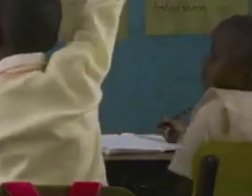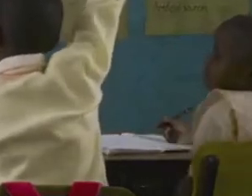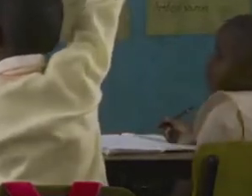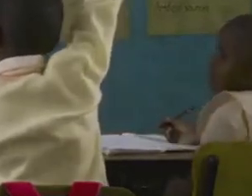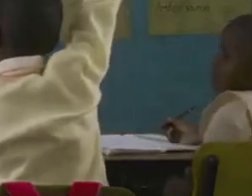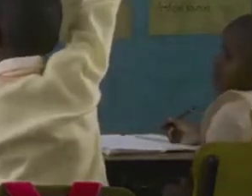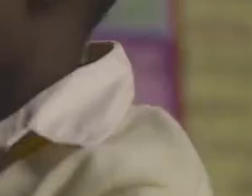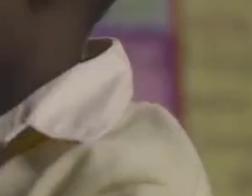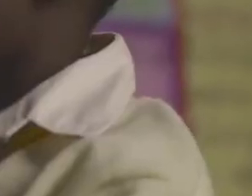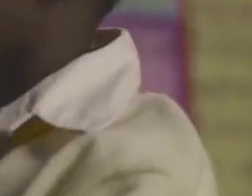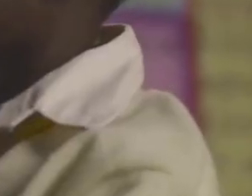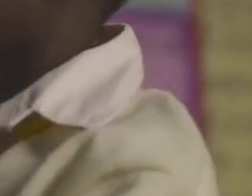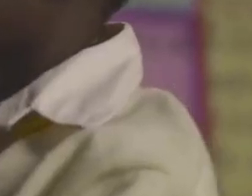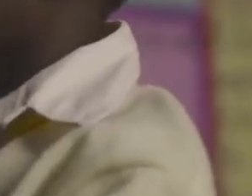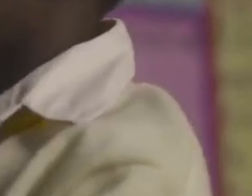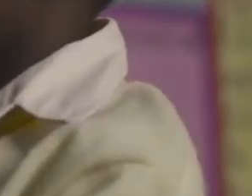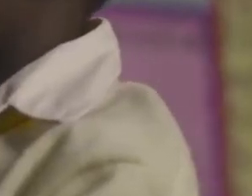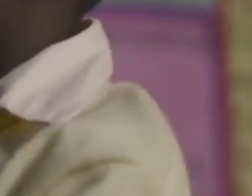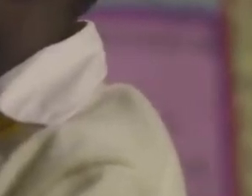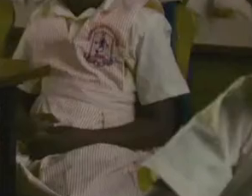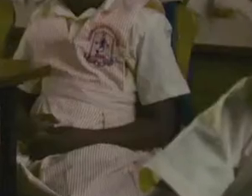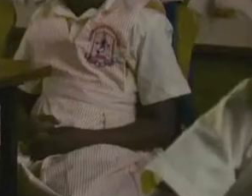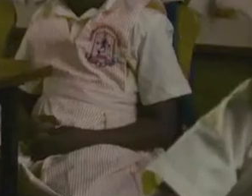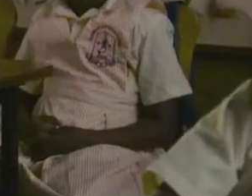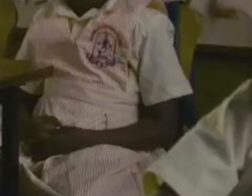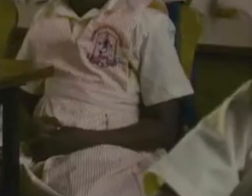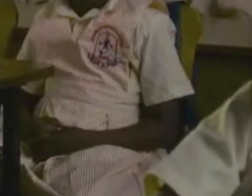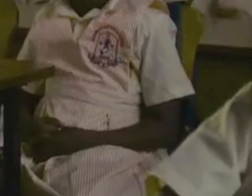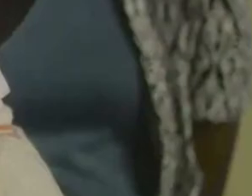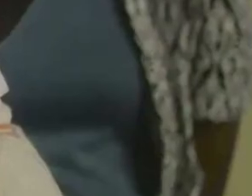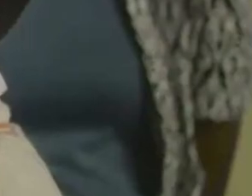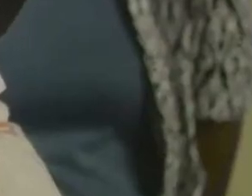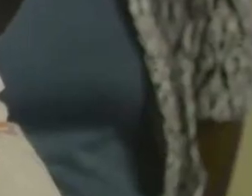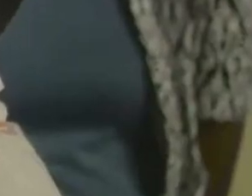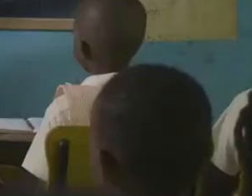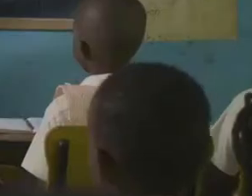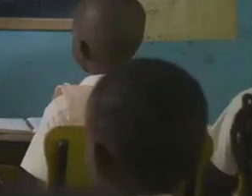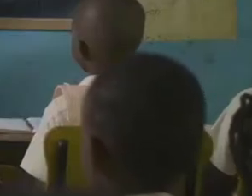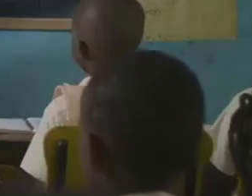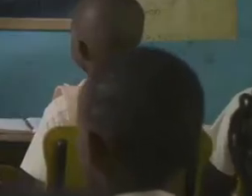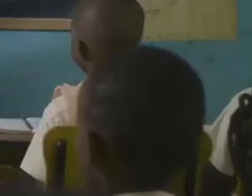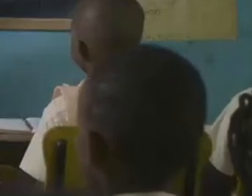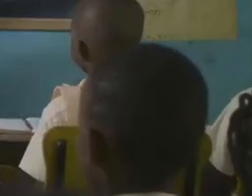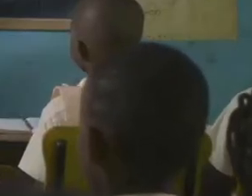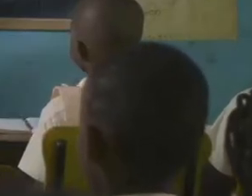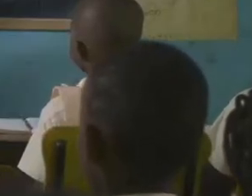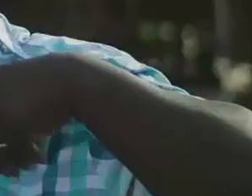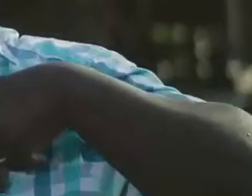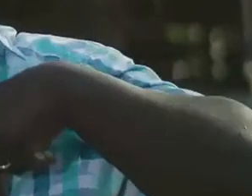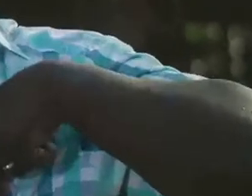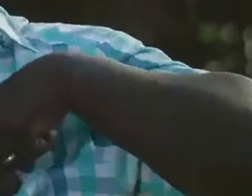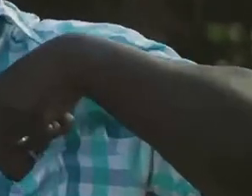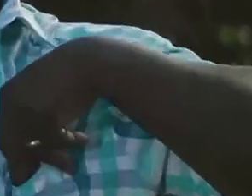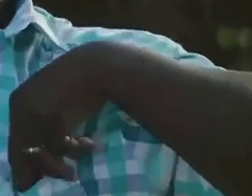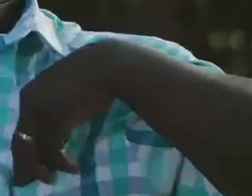Together with millions of other children, my daughter Rose is assured of learning something new every